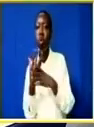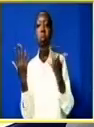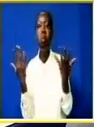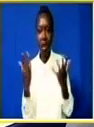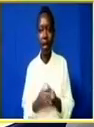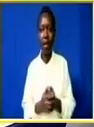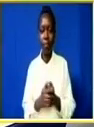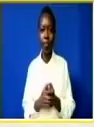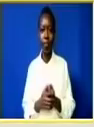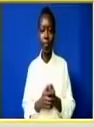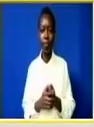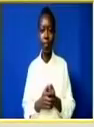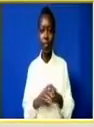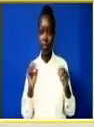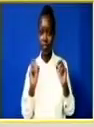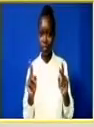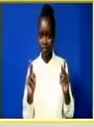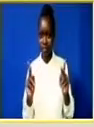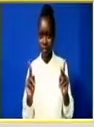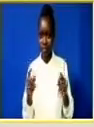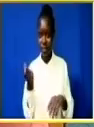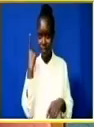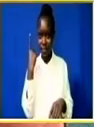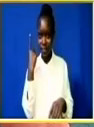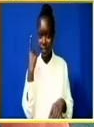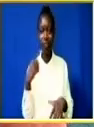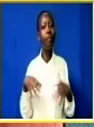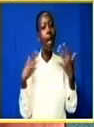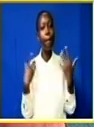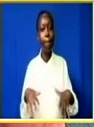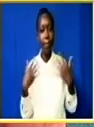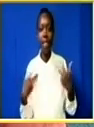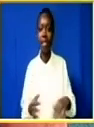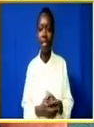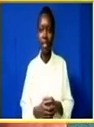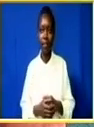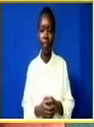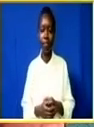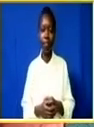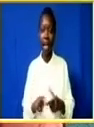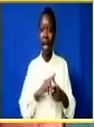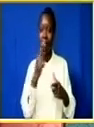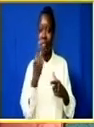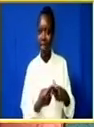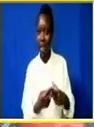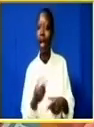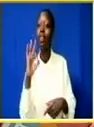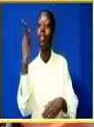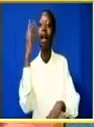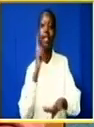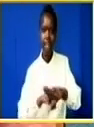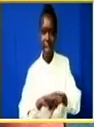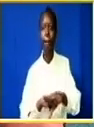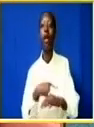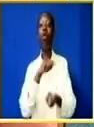one, uh-huh. already I have harvested. Amazing. Once they have done that, mm-hmm. season three.